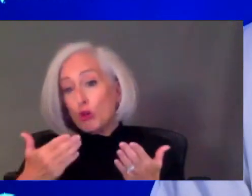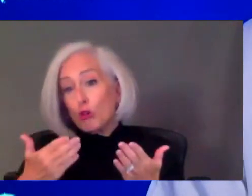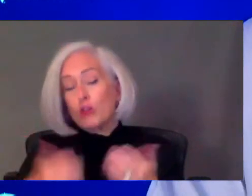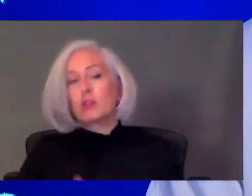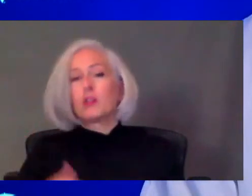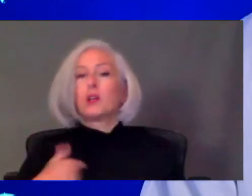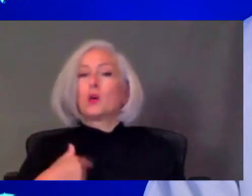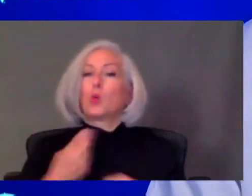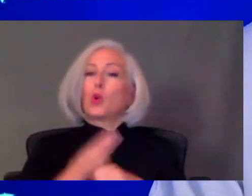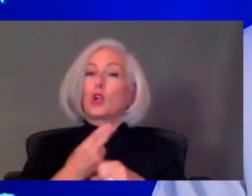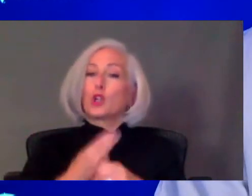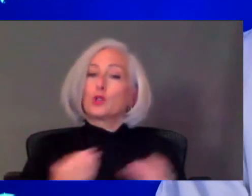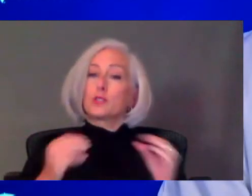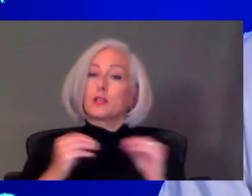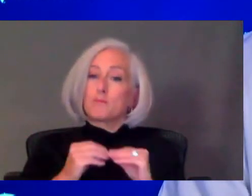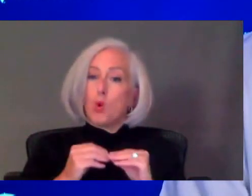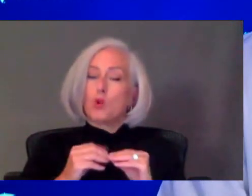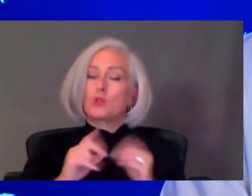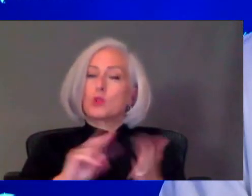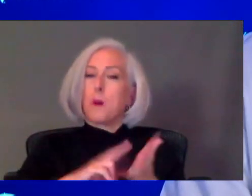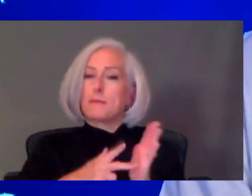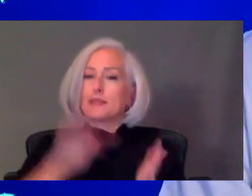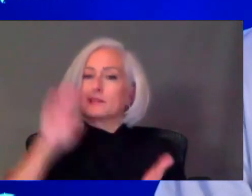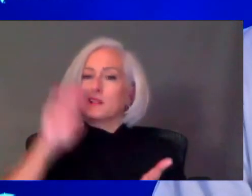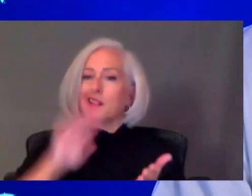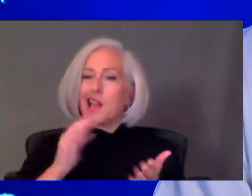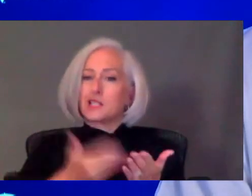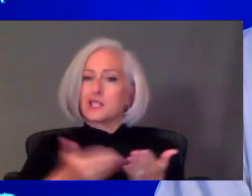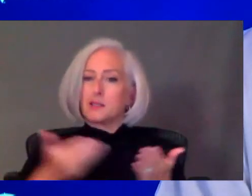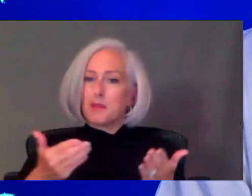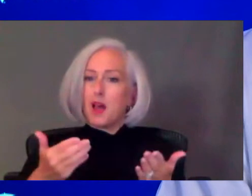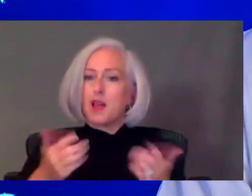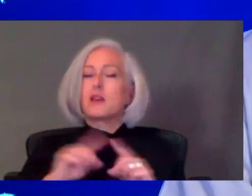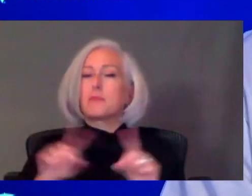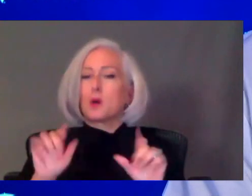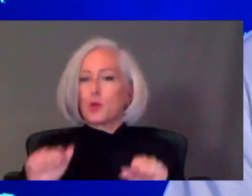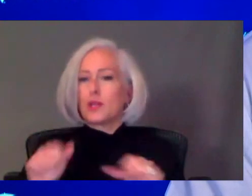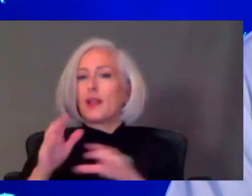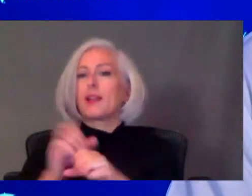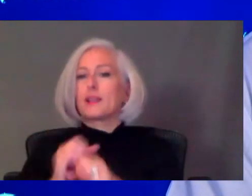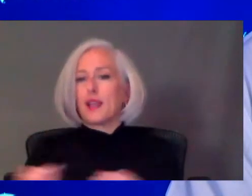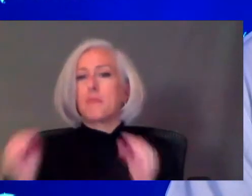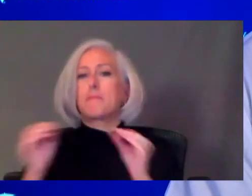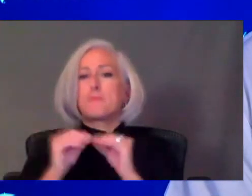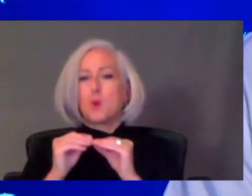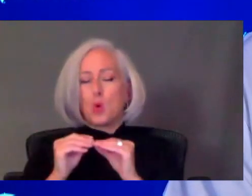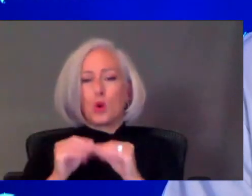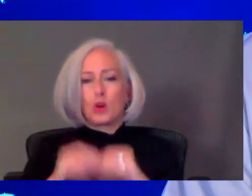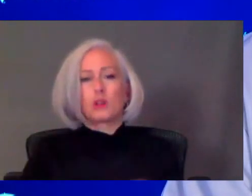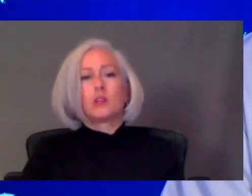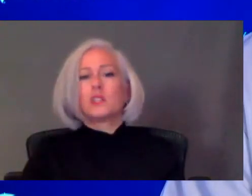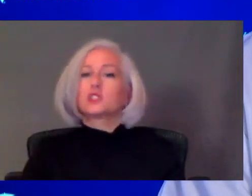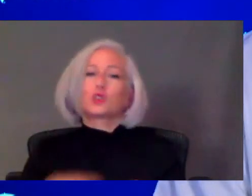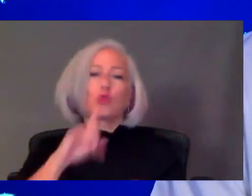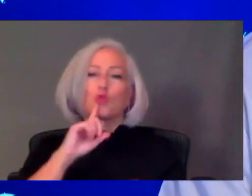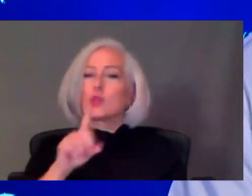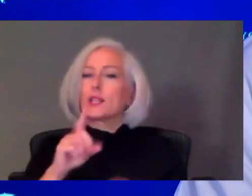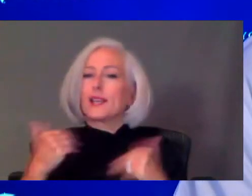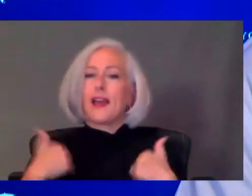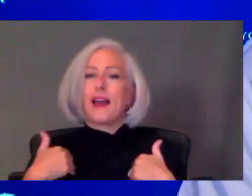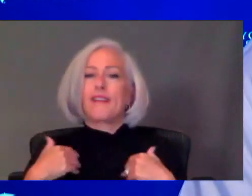disease, those types of things. But we take all that into account in our active screening. And everybody 18 and